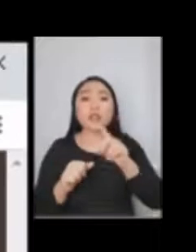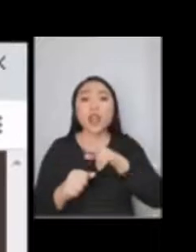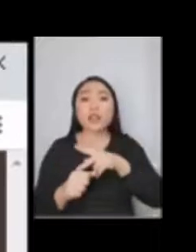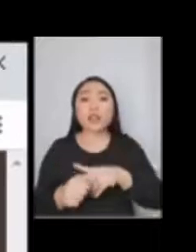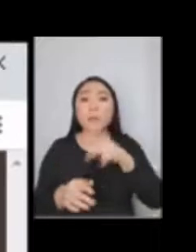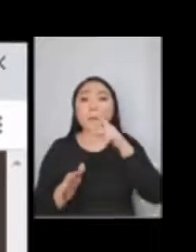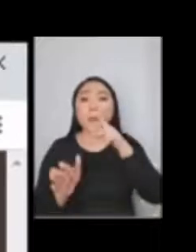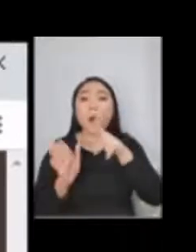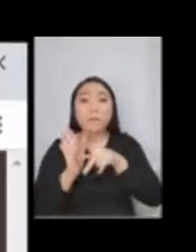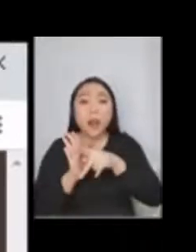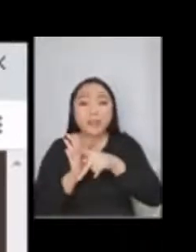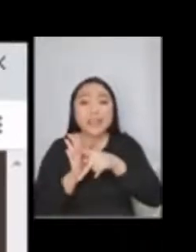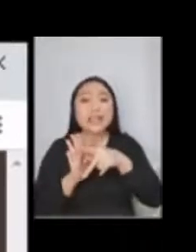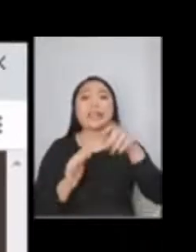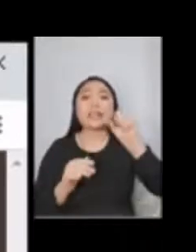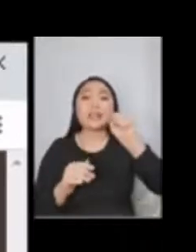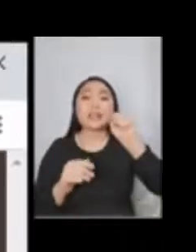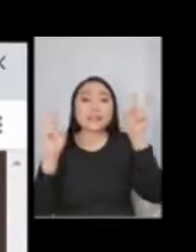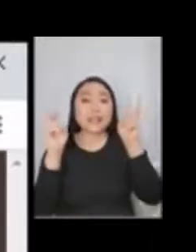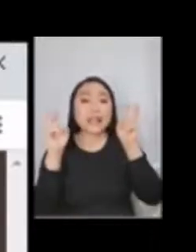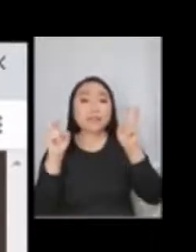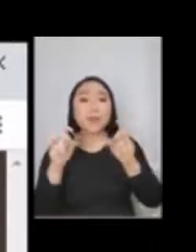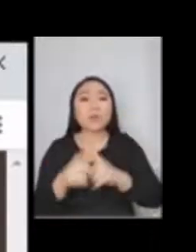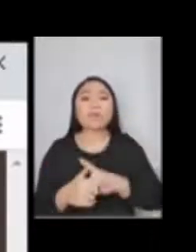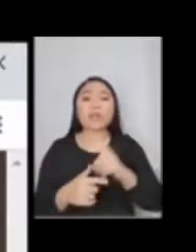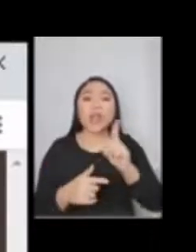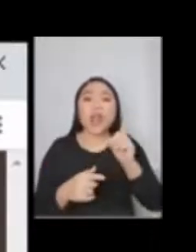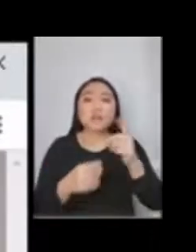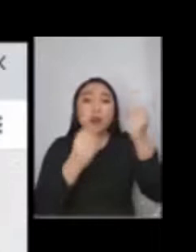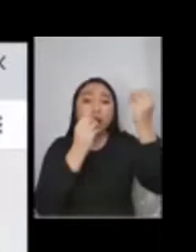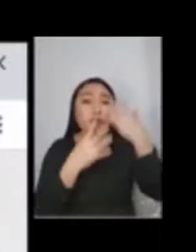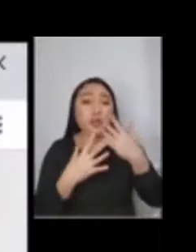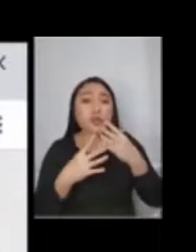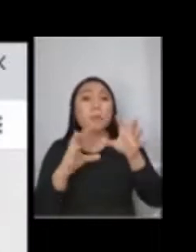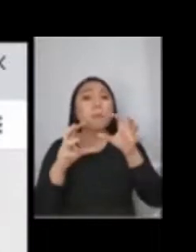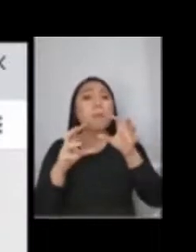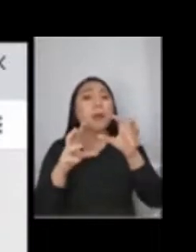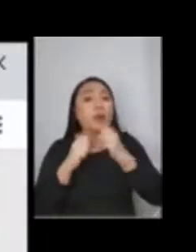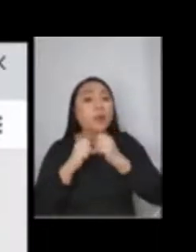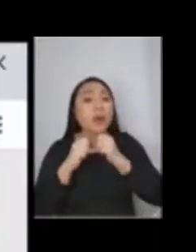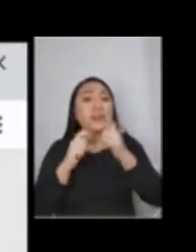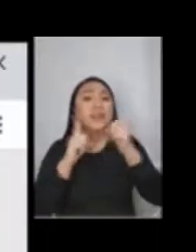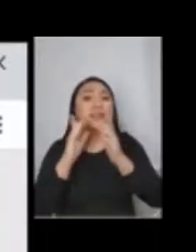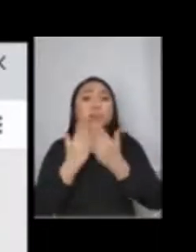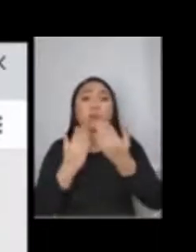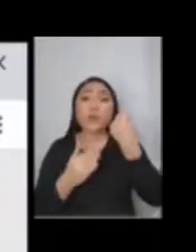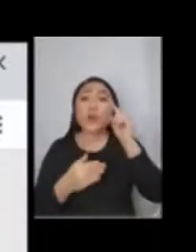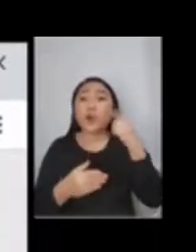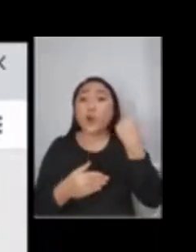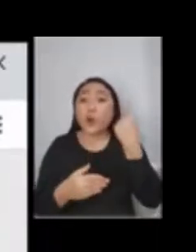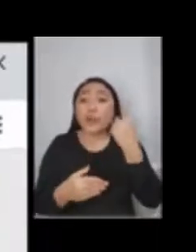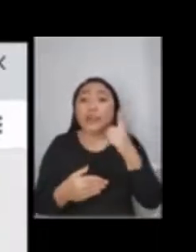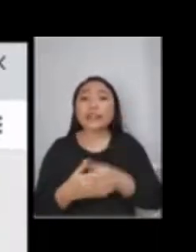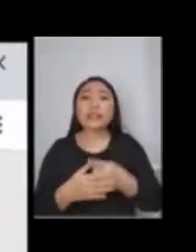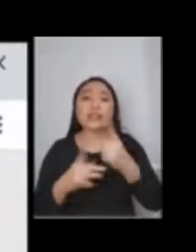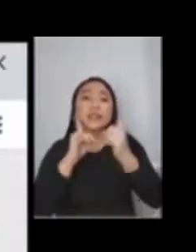improve our services. Okay, login na tayo. So, yung username natin